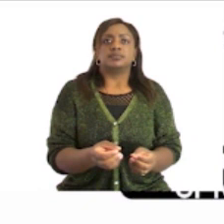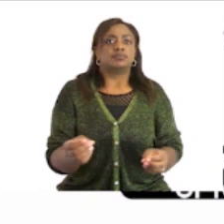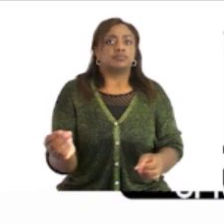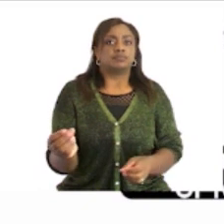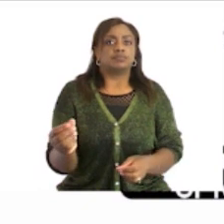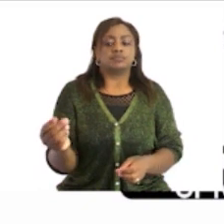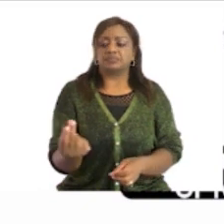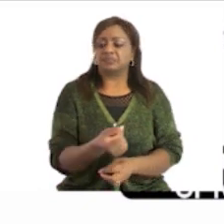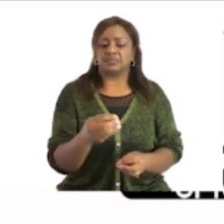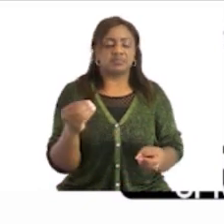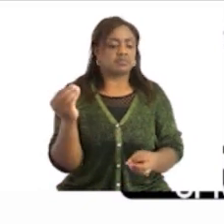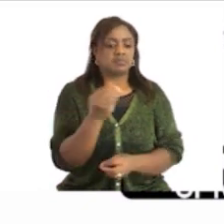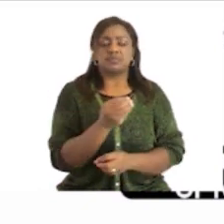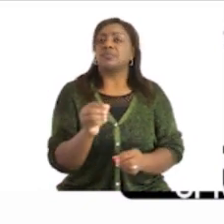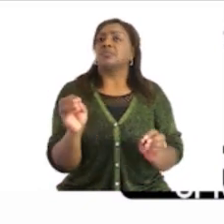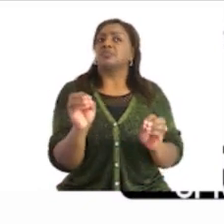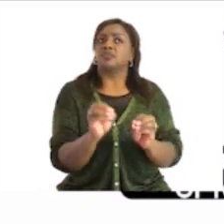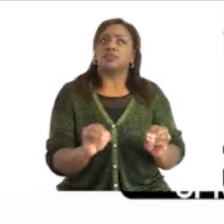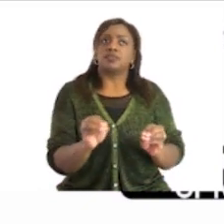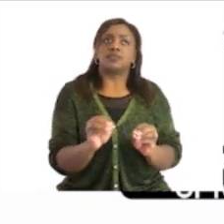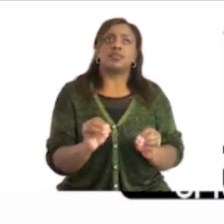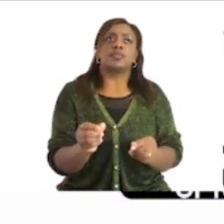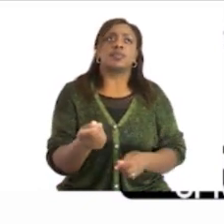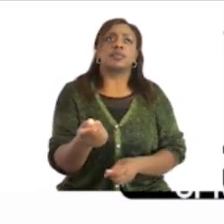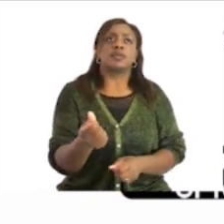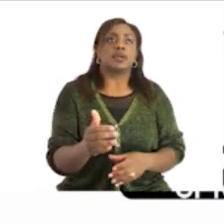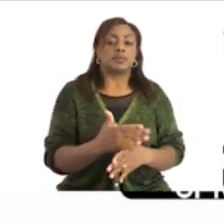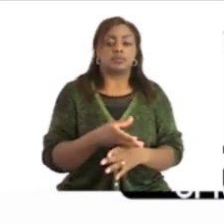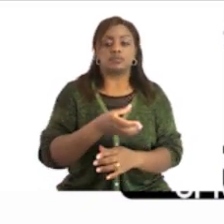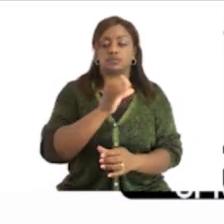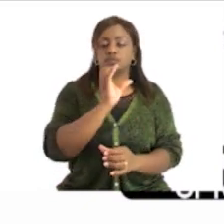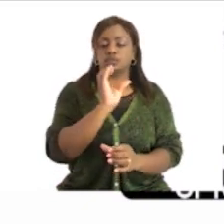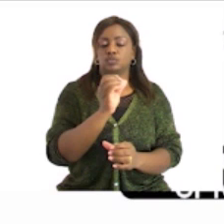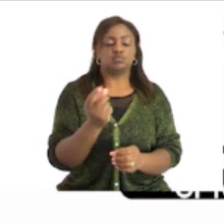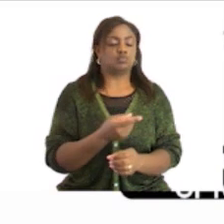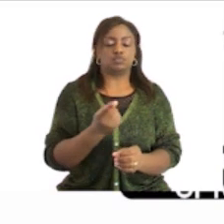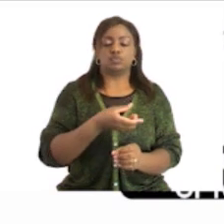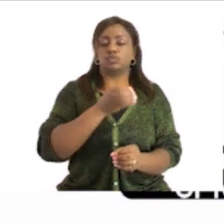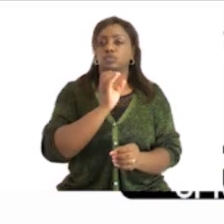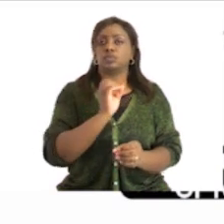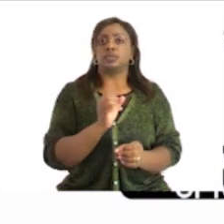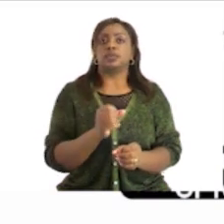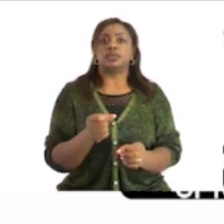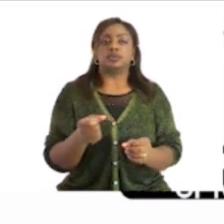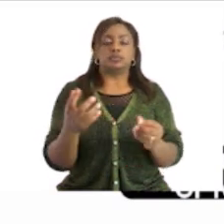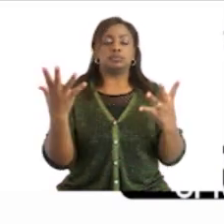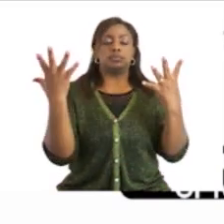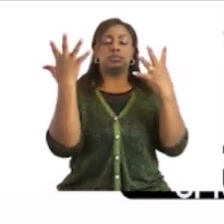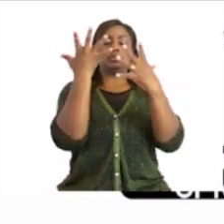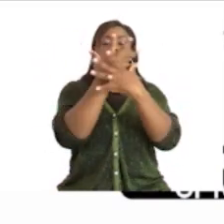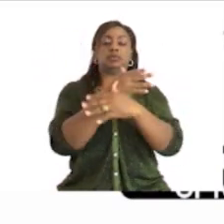alcohol can actually cause your brain to shrink. Can you guys believe that? It can also cause blackouts, heart